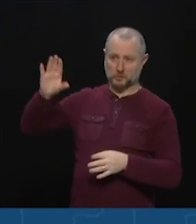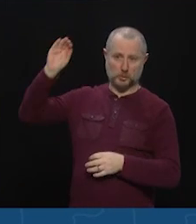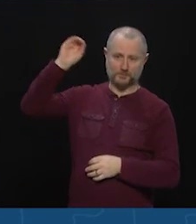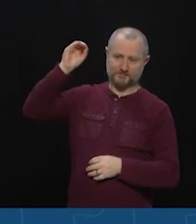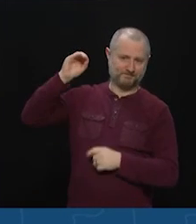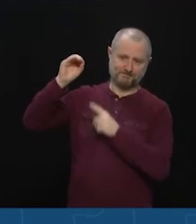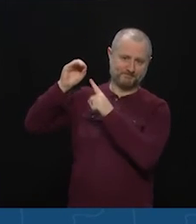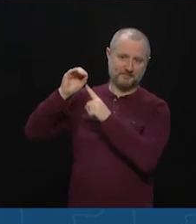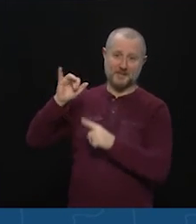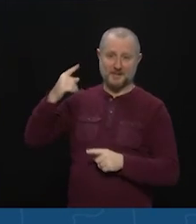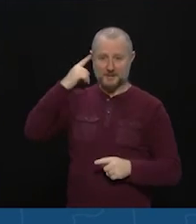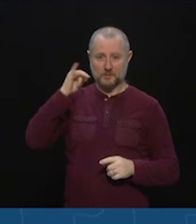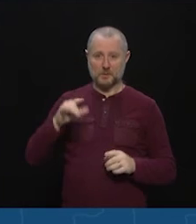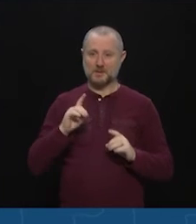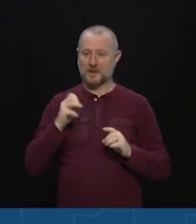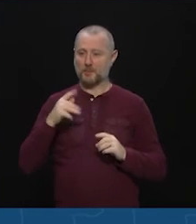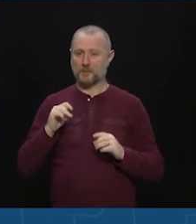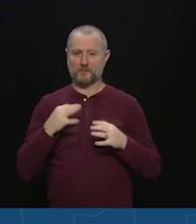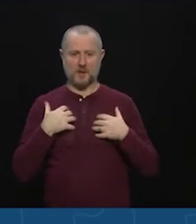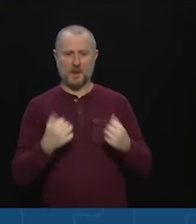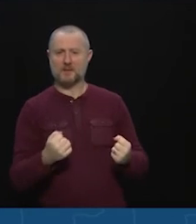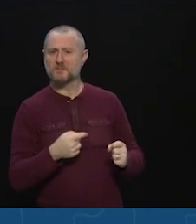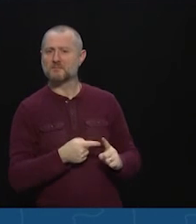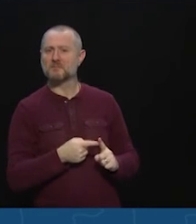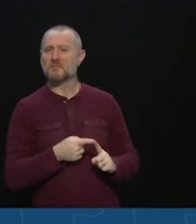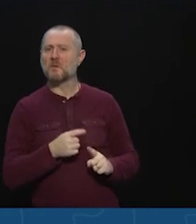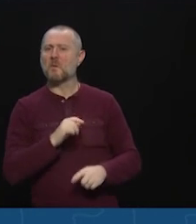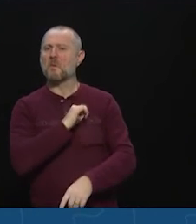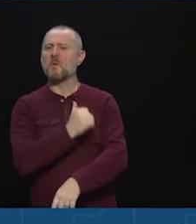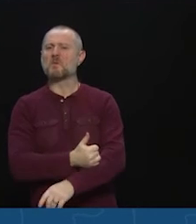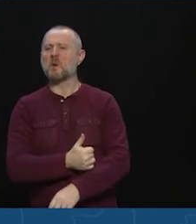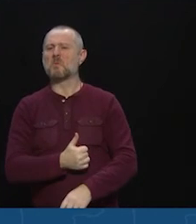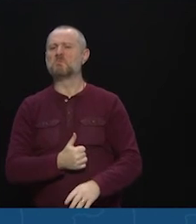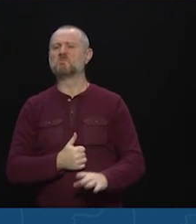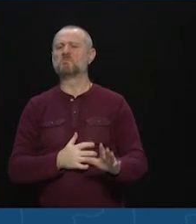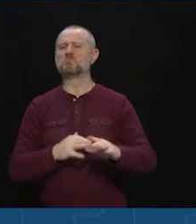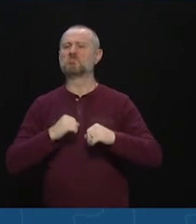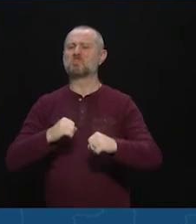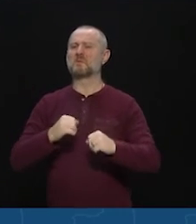the Department of Health did not have the authority to protect public health.